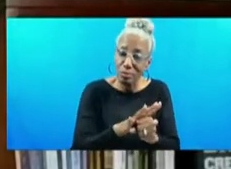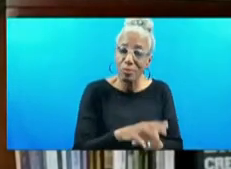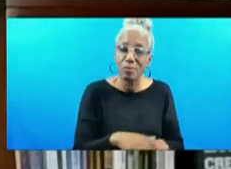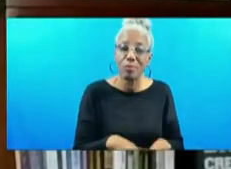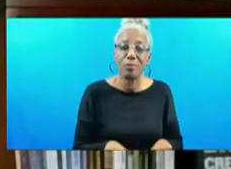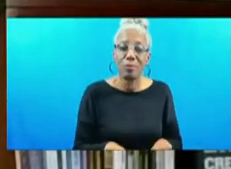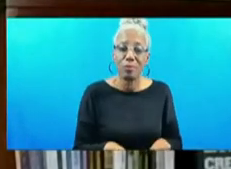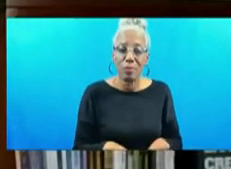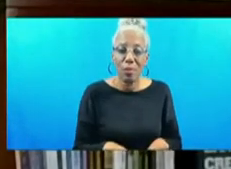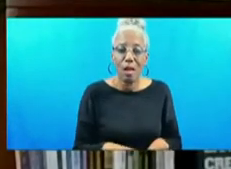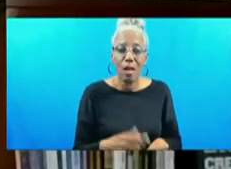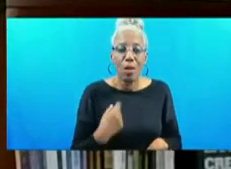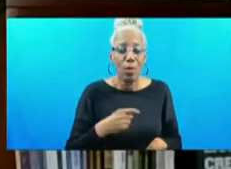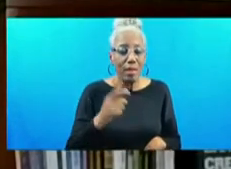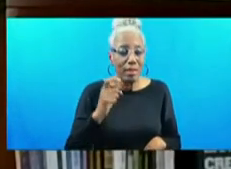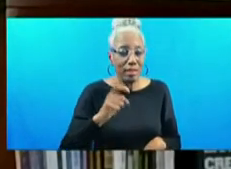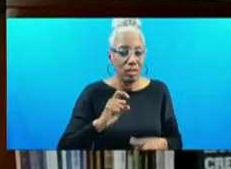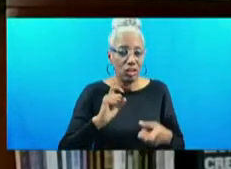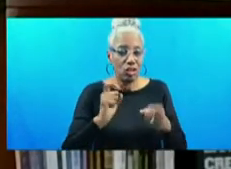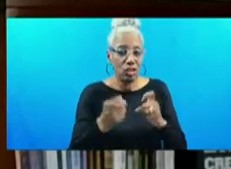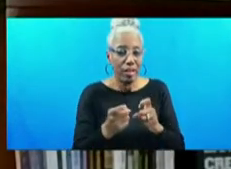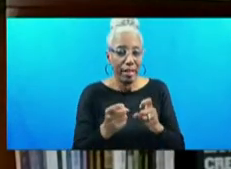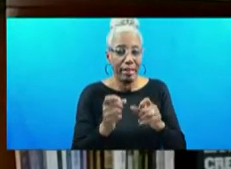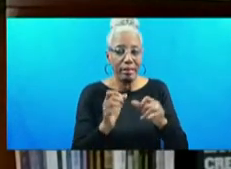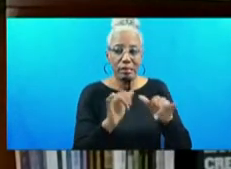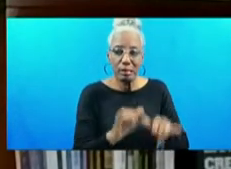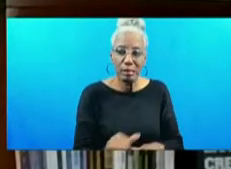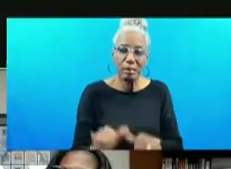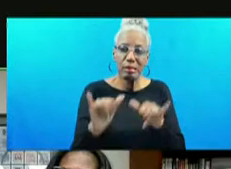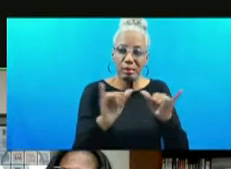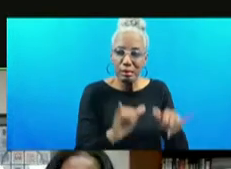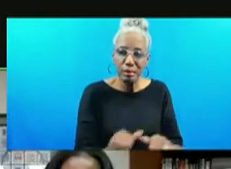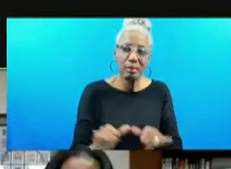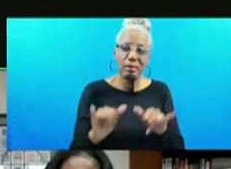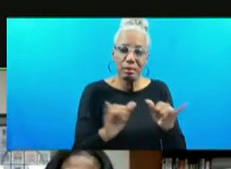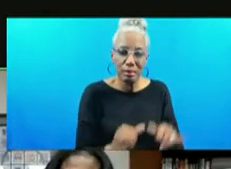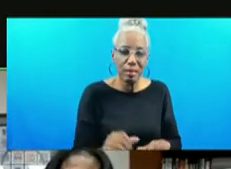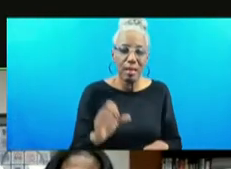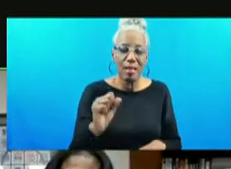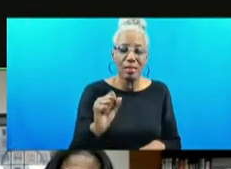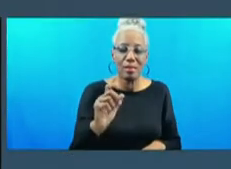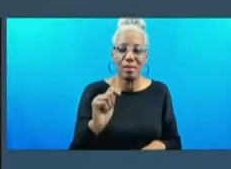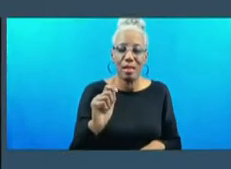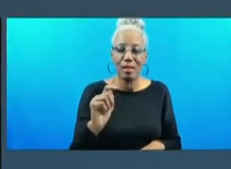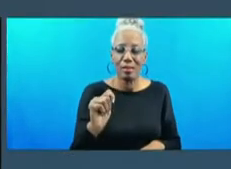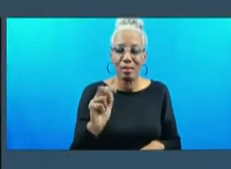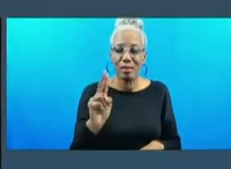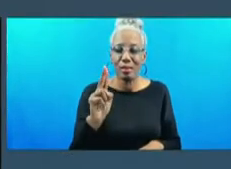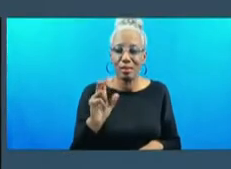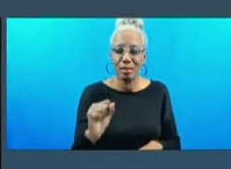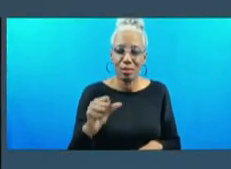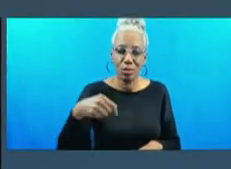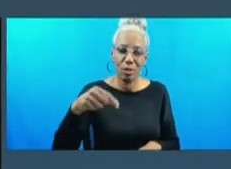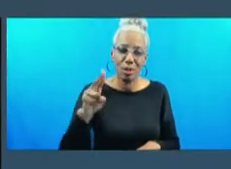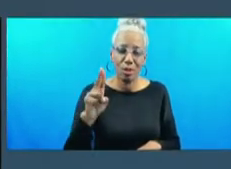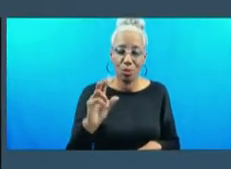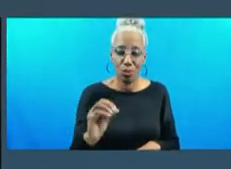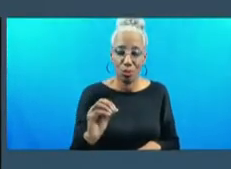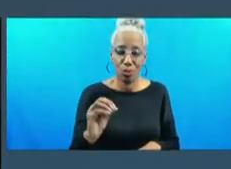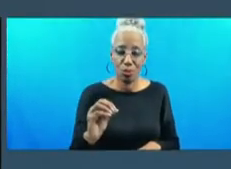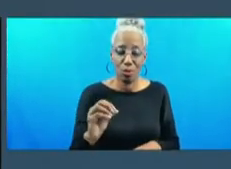quo. This is a big system that has a long history of success, but a long history of success, not for